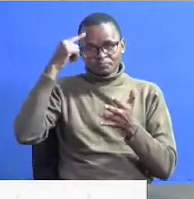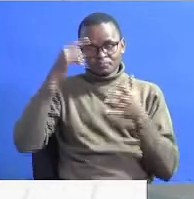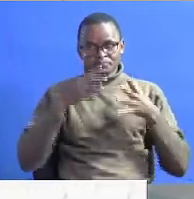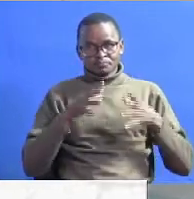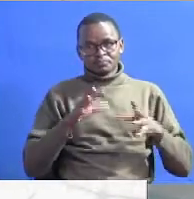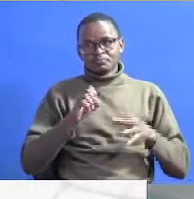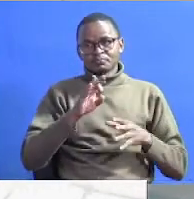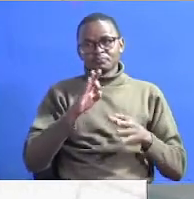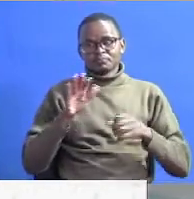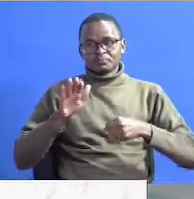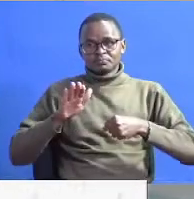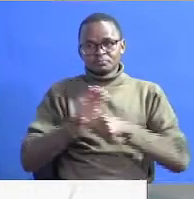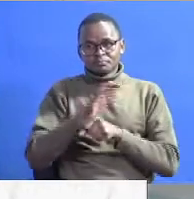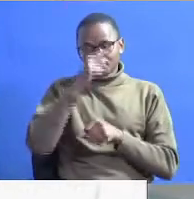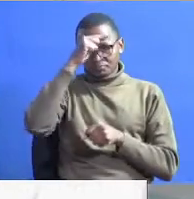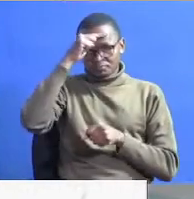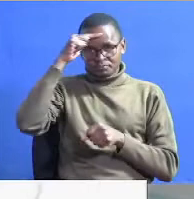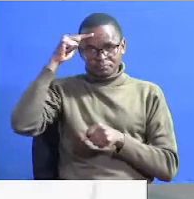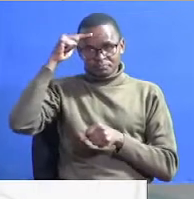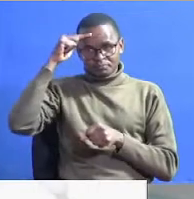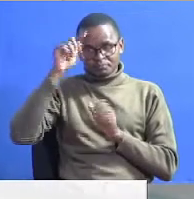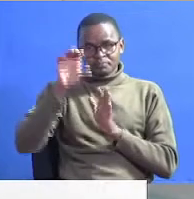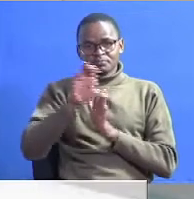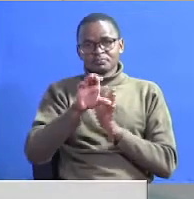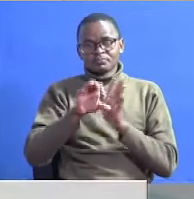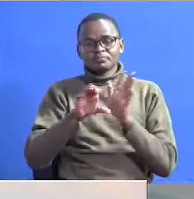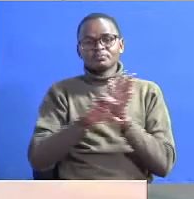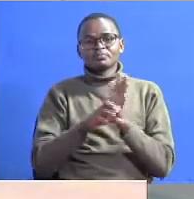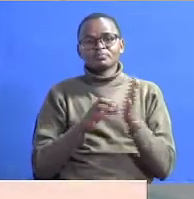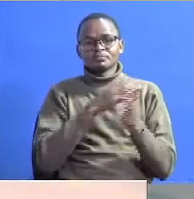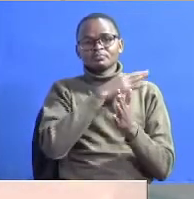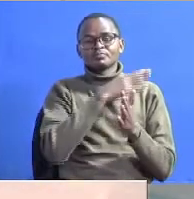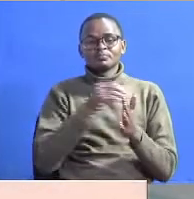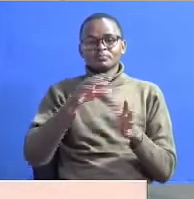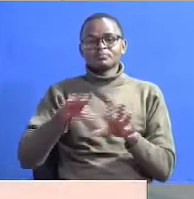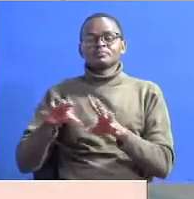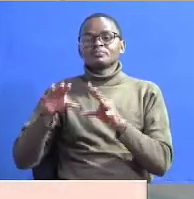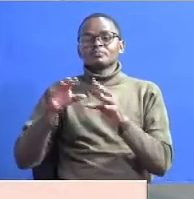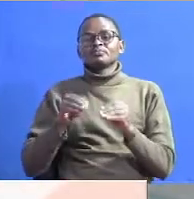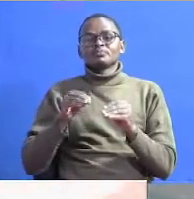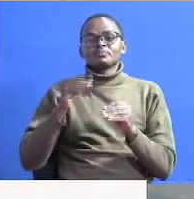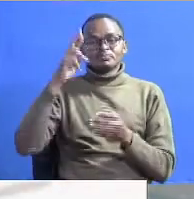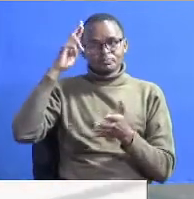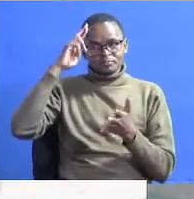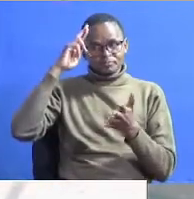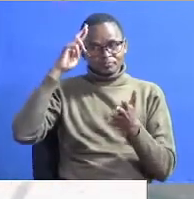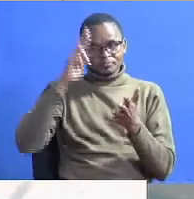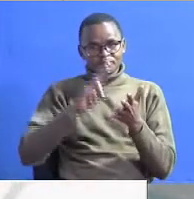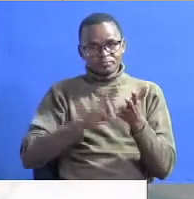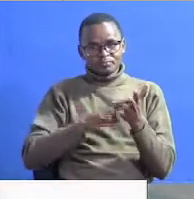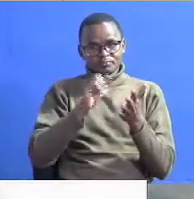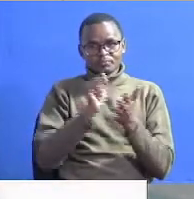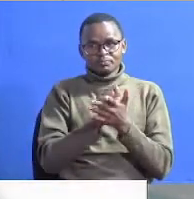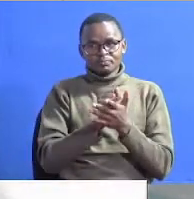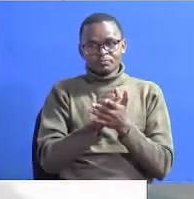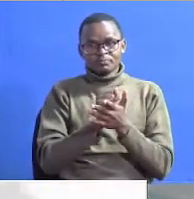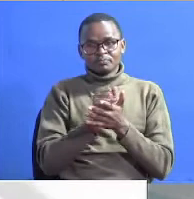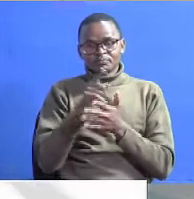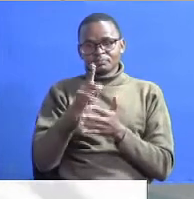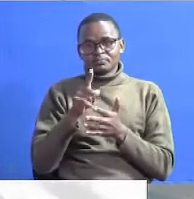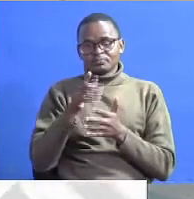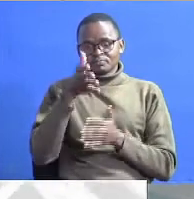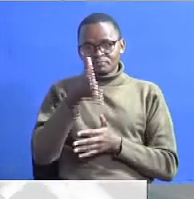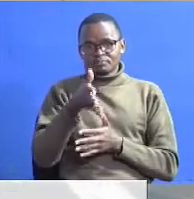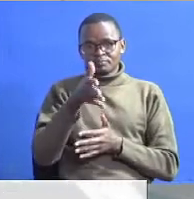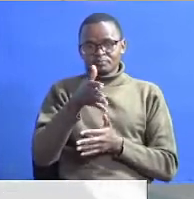people totally. Because the Constitution of Kenya upholds, recognizes that there should exist